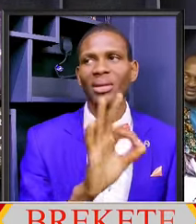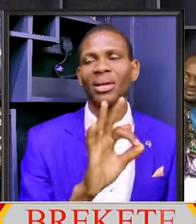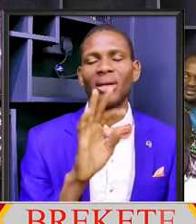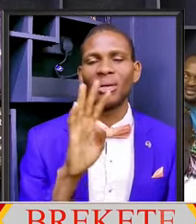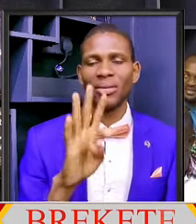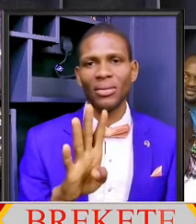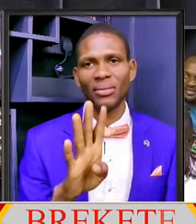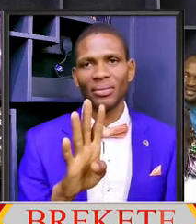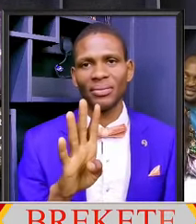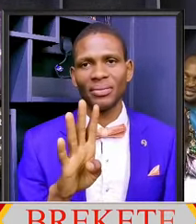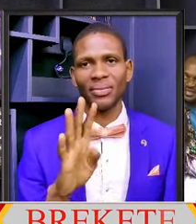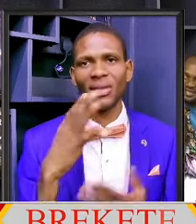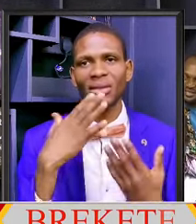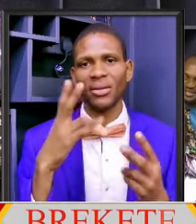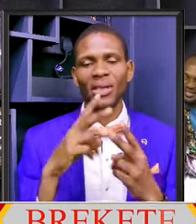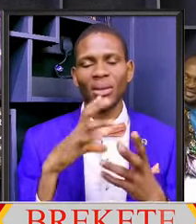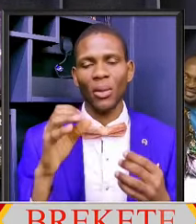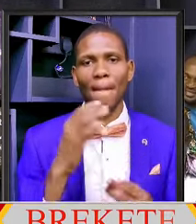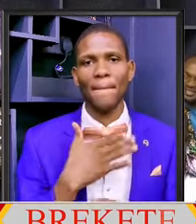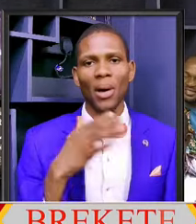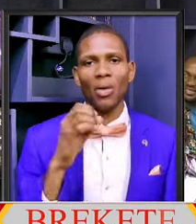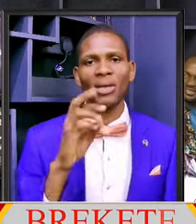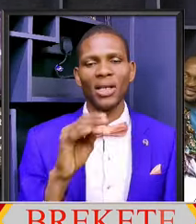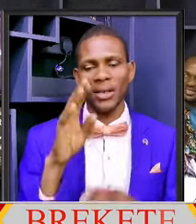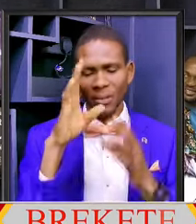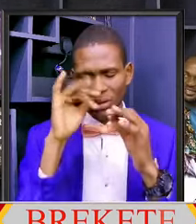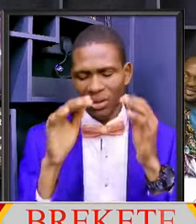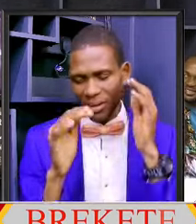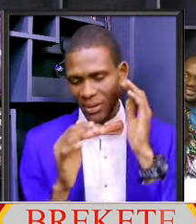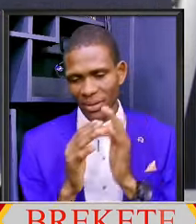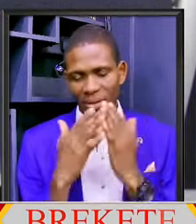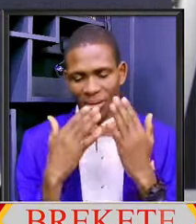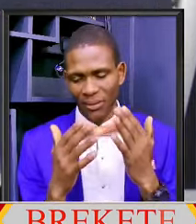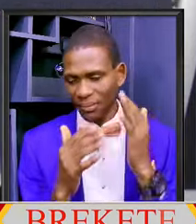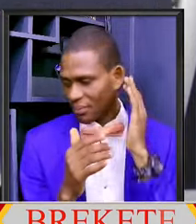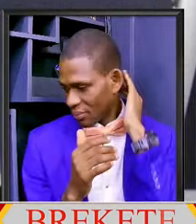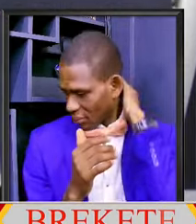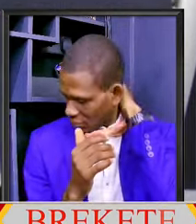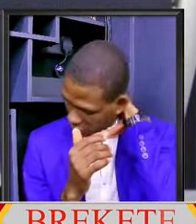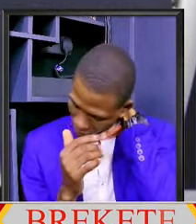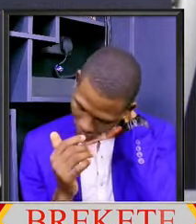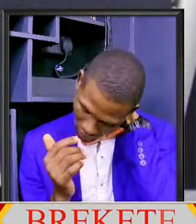94. Thank you very much, Ordinary President. You're welcome, sir. Thank you. Make we appreciate.